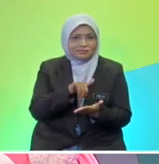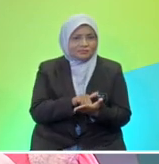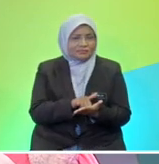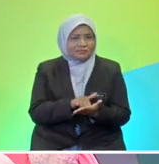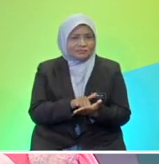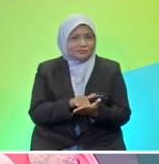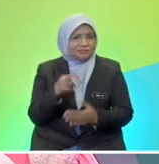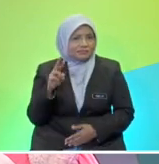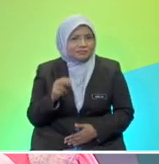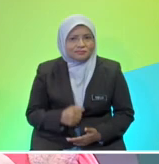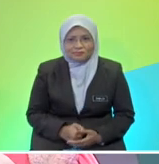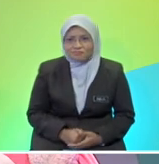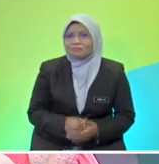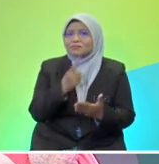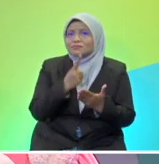These are blocks.